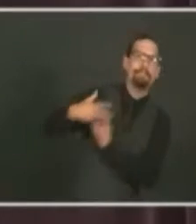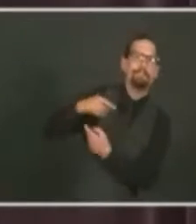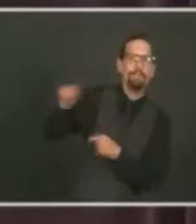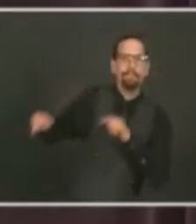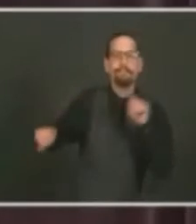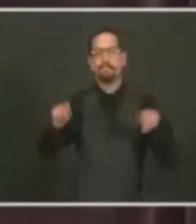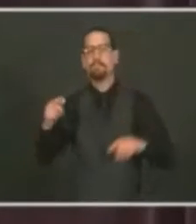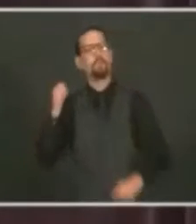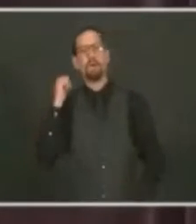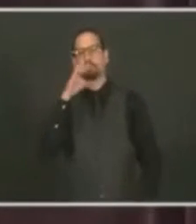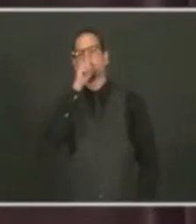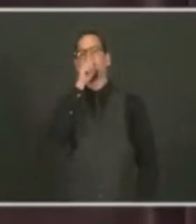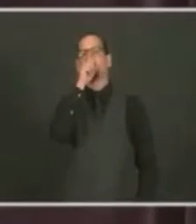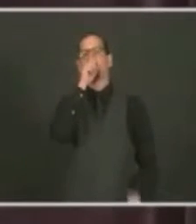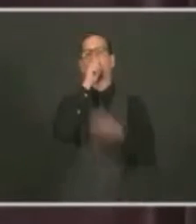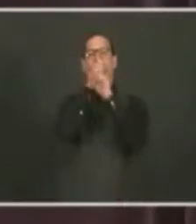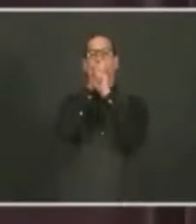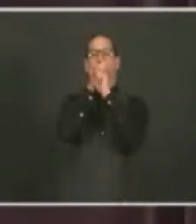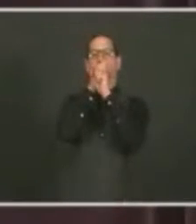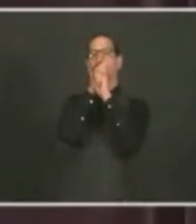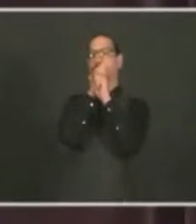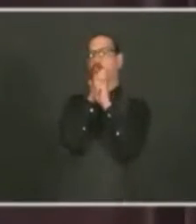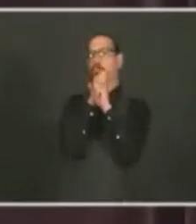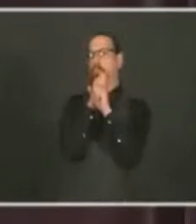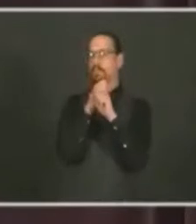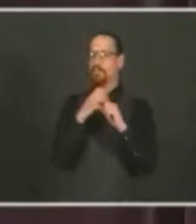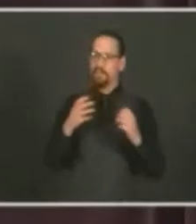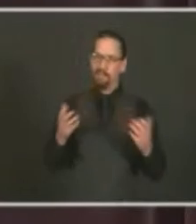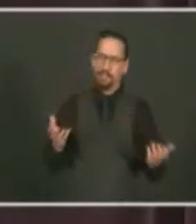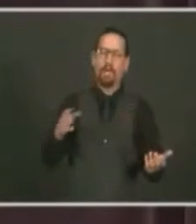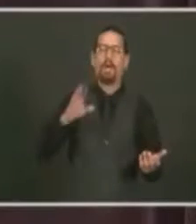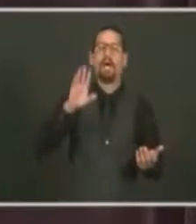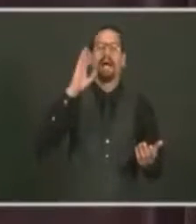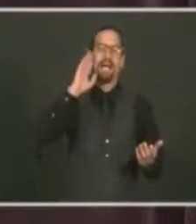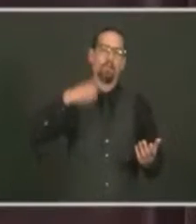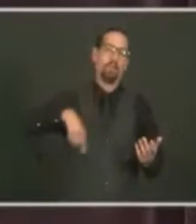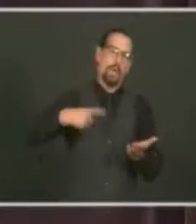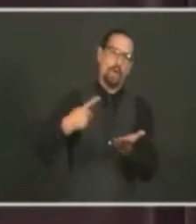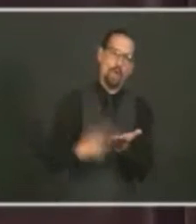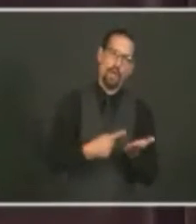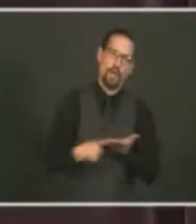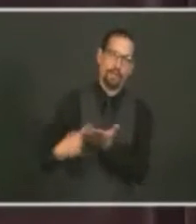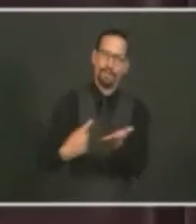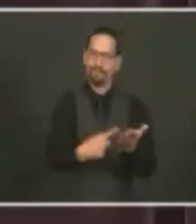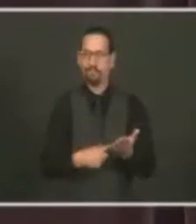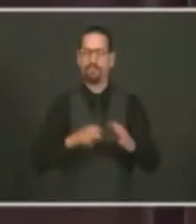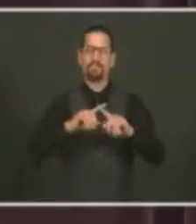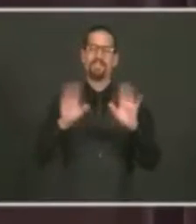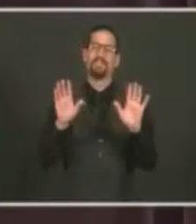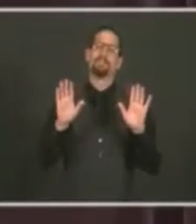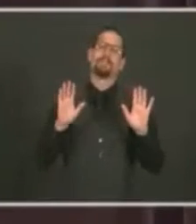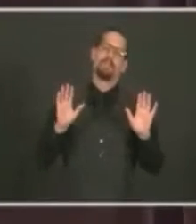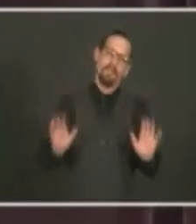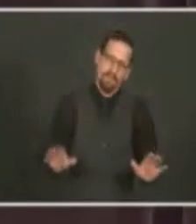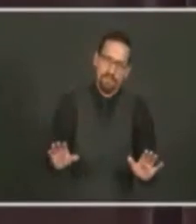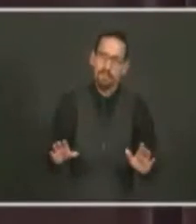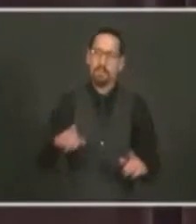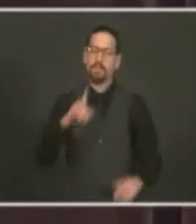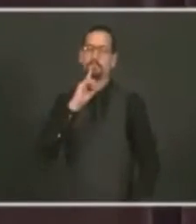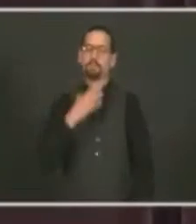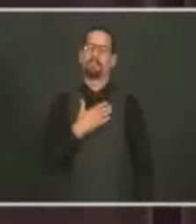to really speak to this. Please, we need you to answer the questions that are